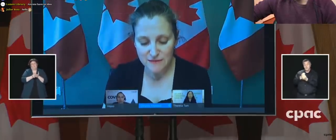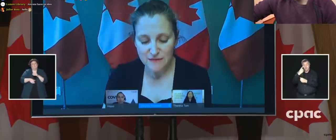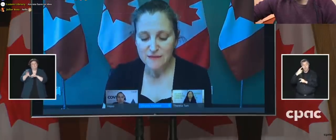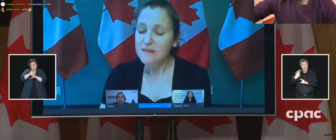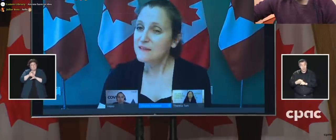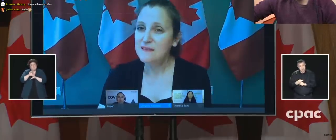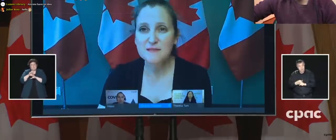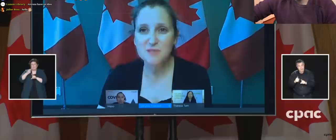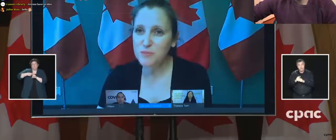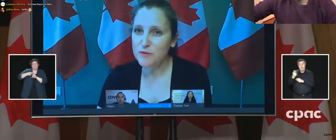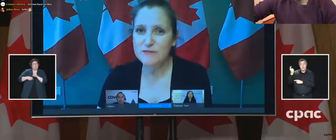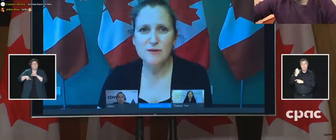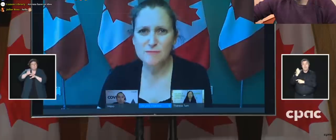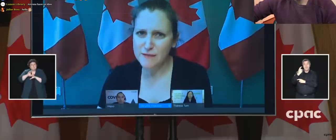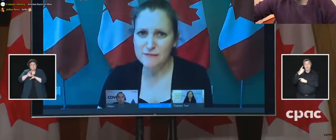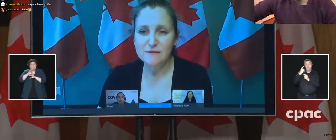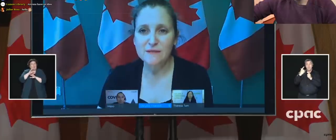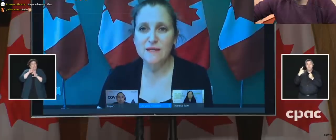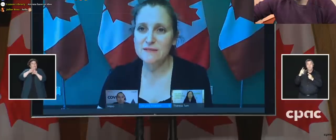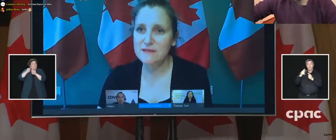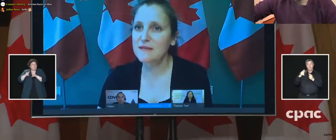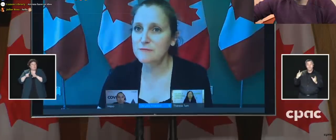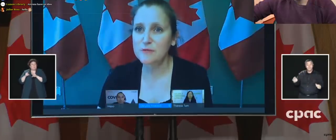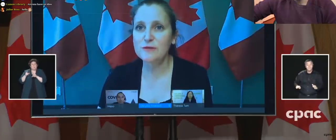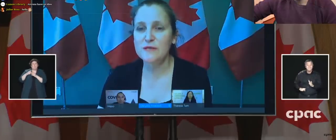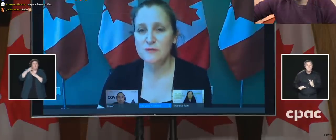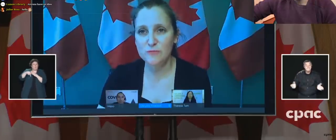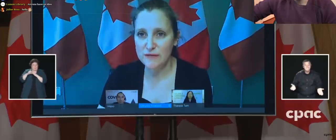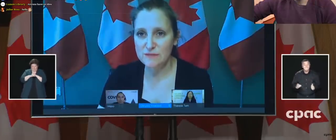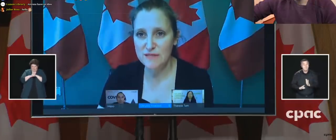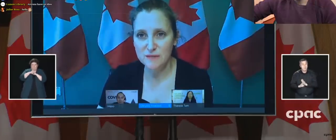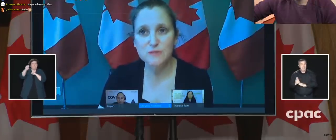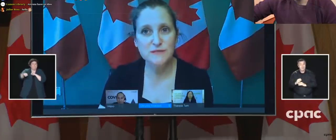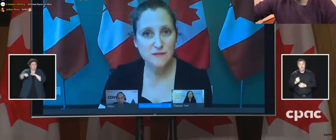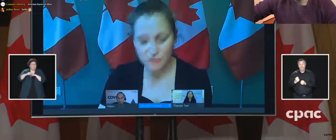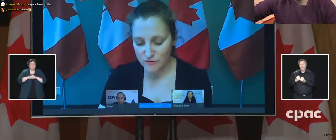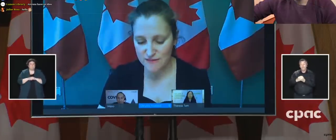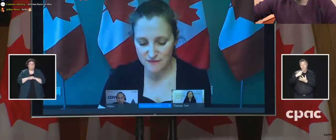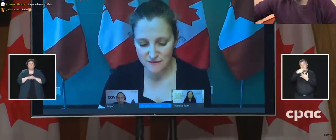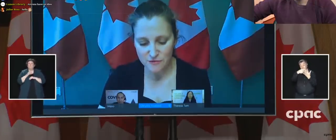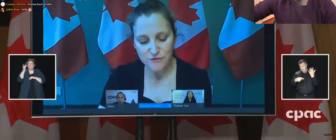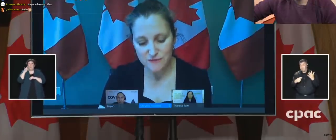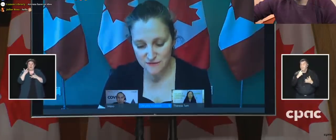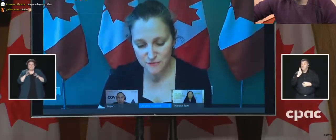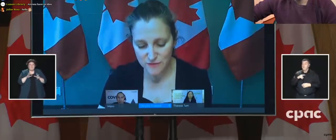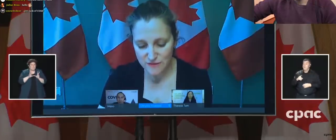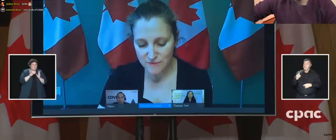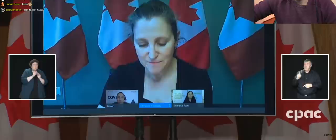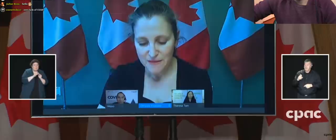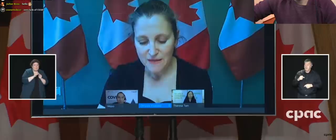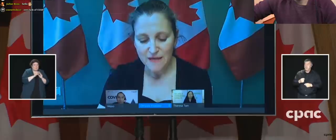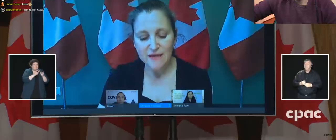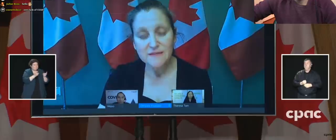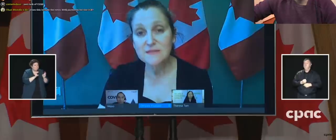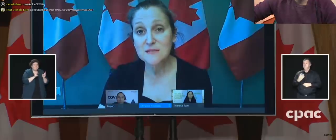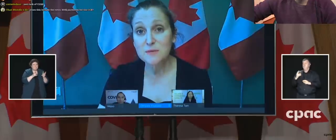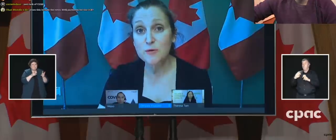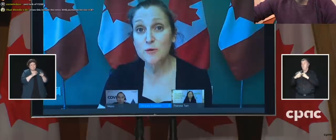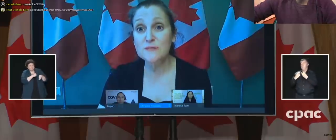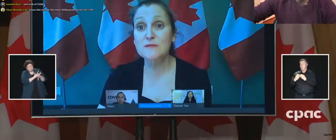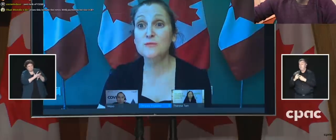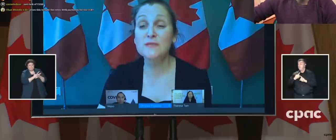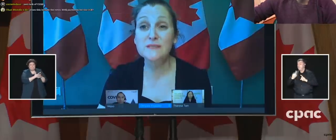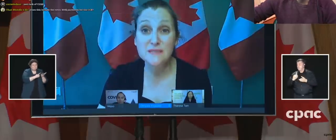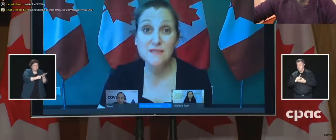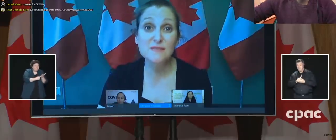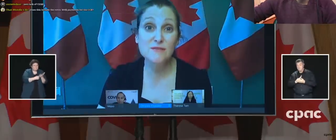benefits. These supports are vital, as I have heard in roundtables across the country this week. And these